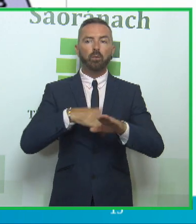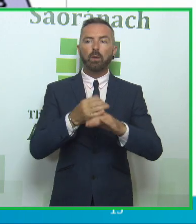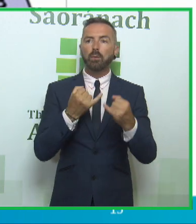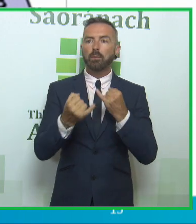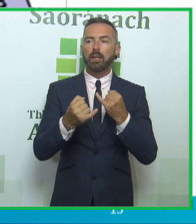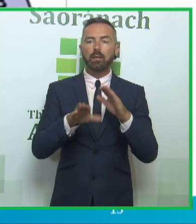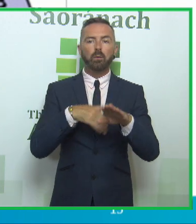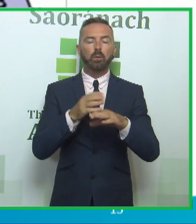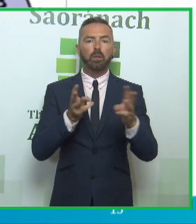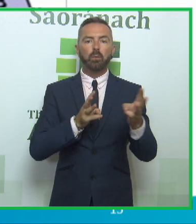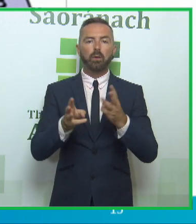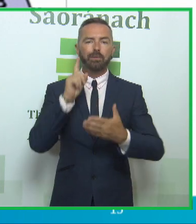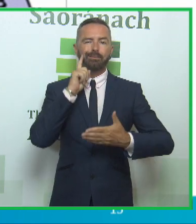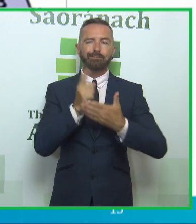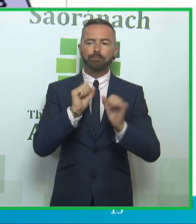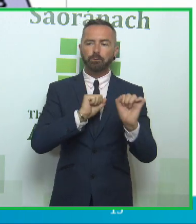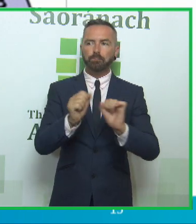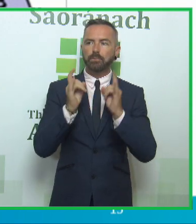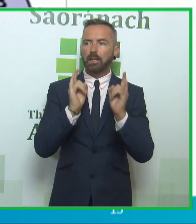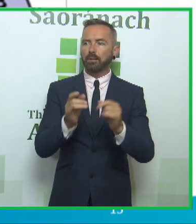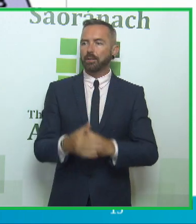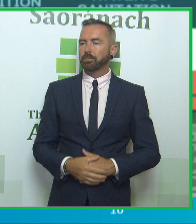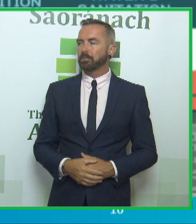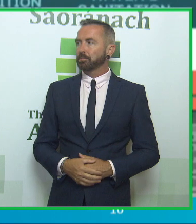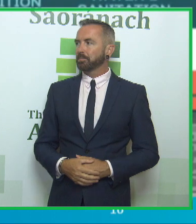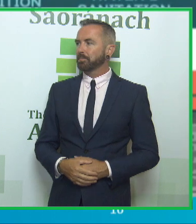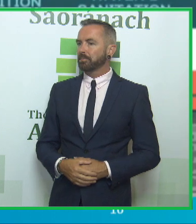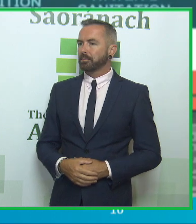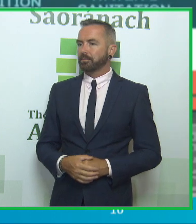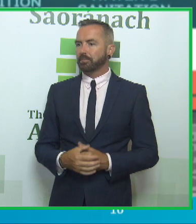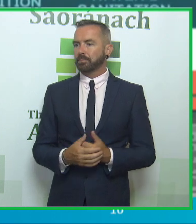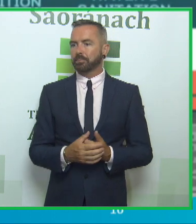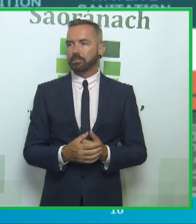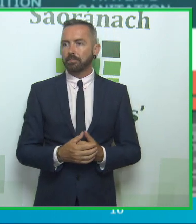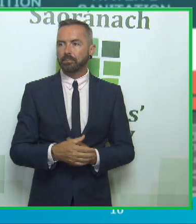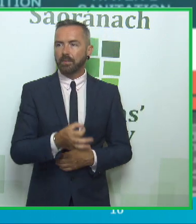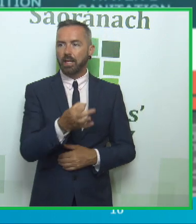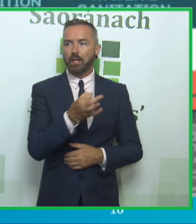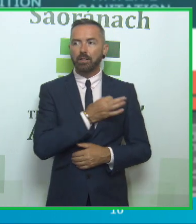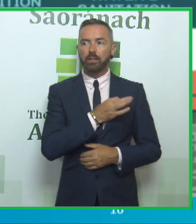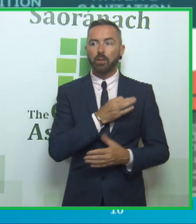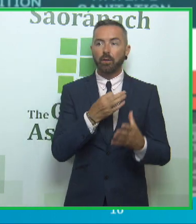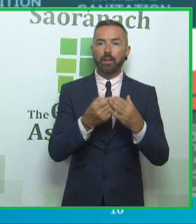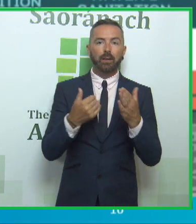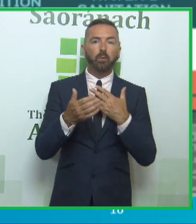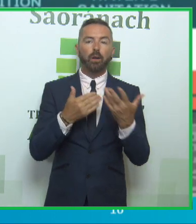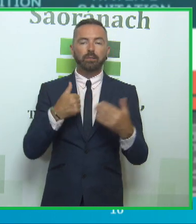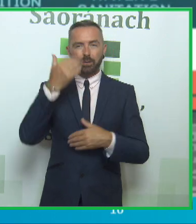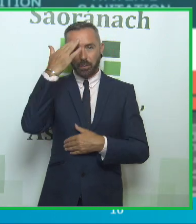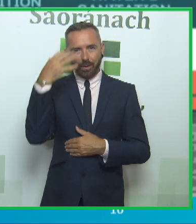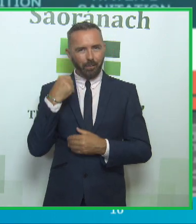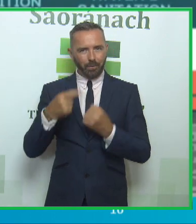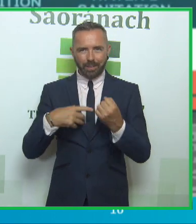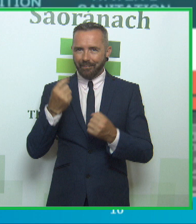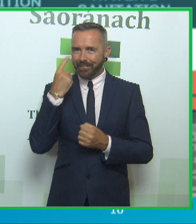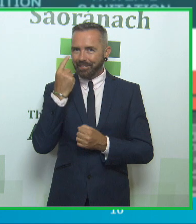where we work will determine our health. The good thing is, I always come with the evidence. We've got